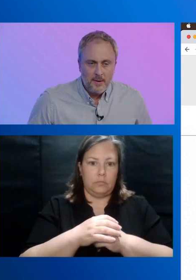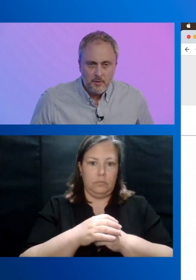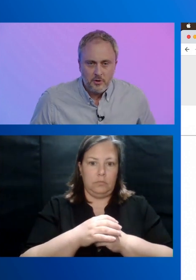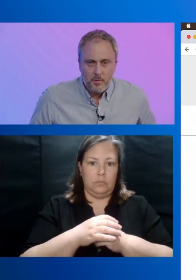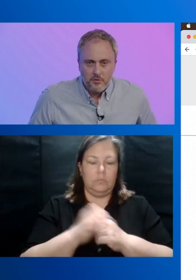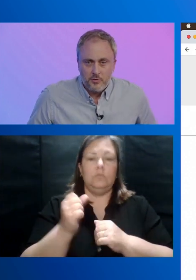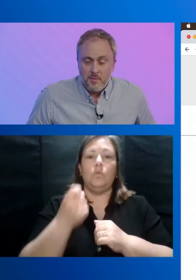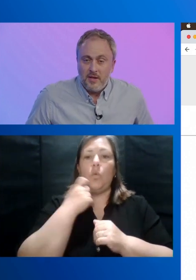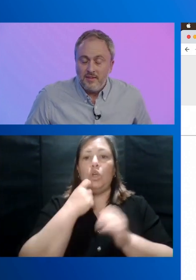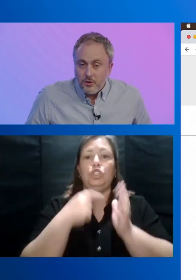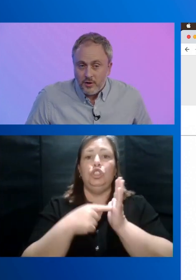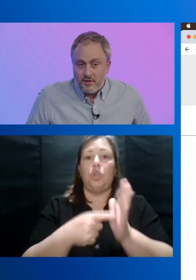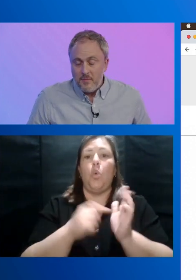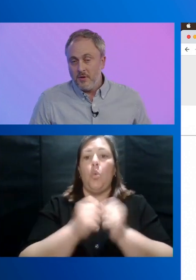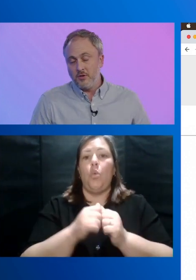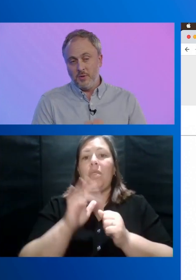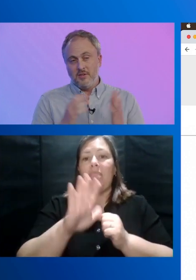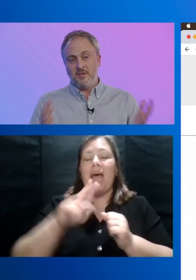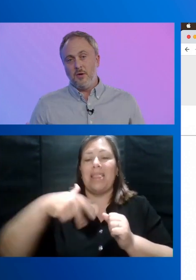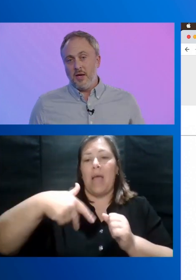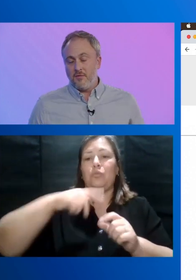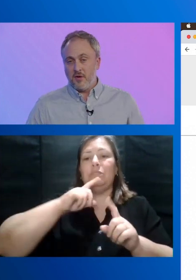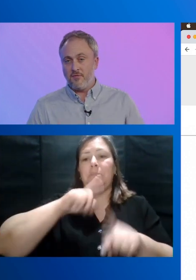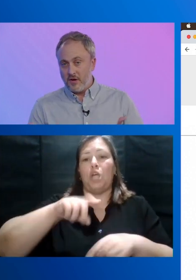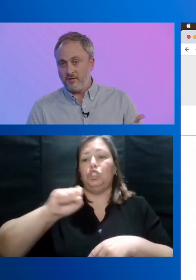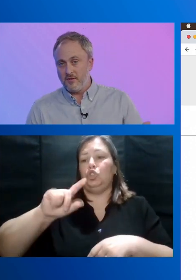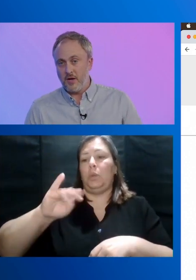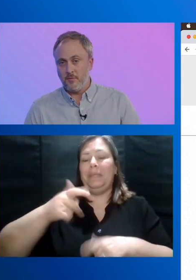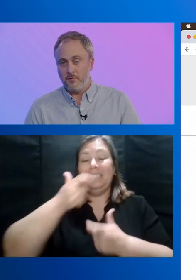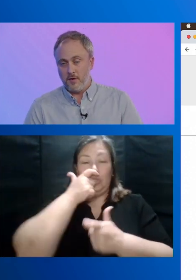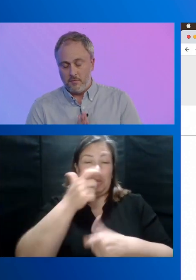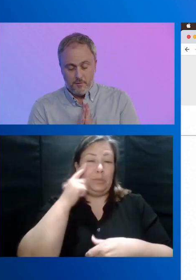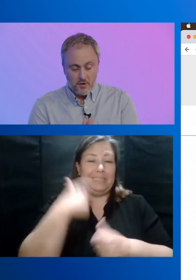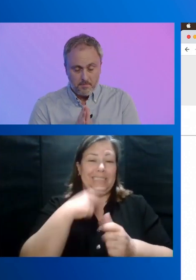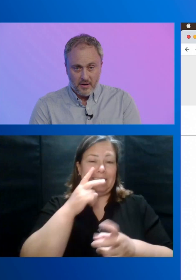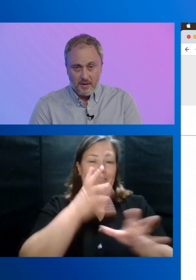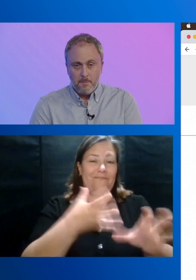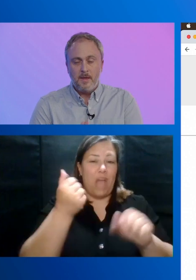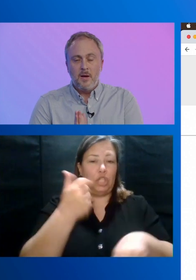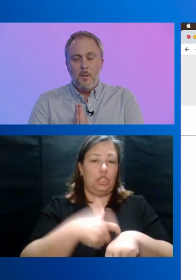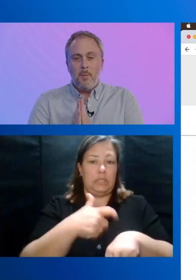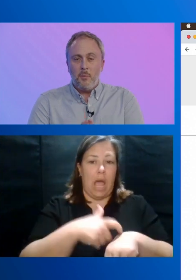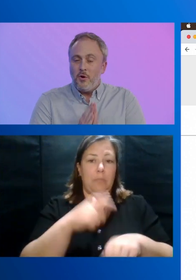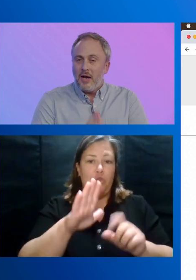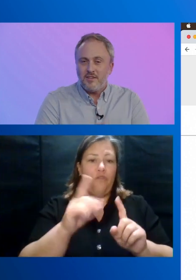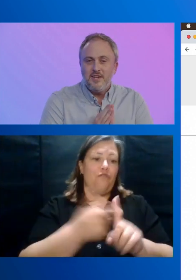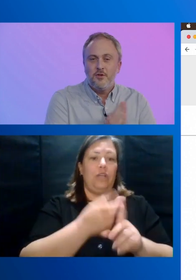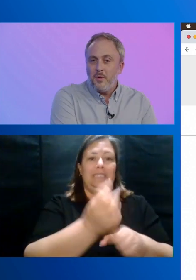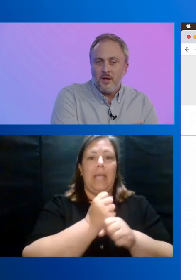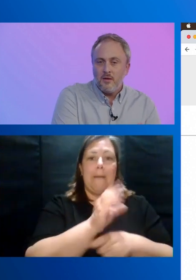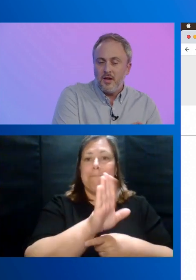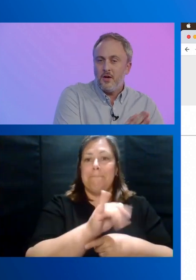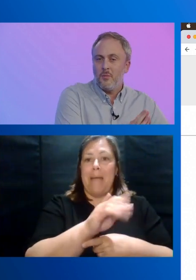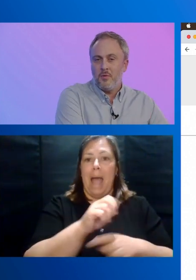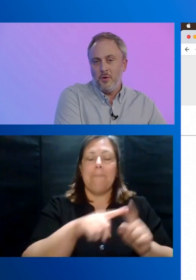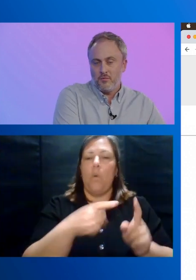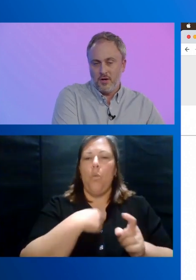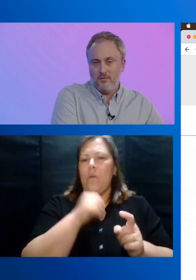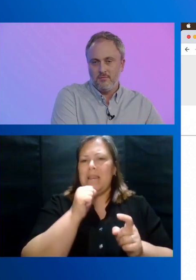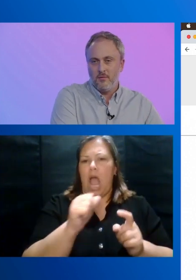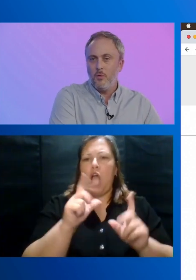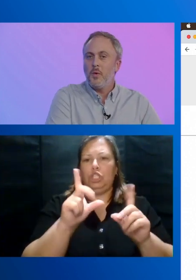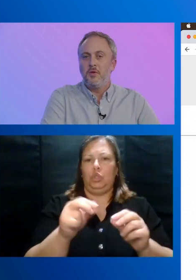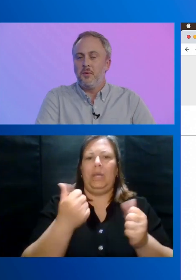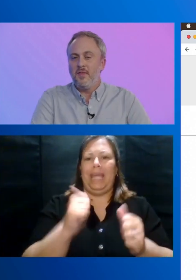there with Lambda response streaming is interesting because we can see we have a faster time to first byte, but we're not actually doing any compute,